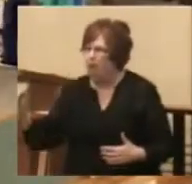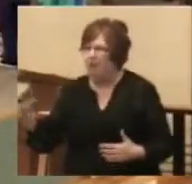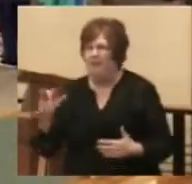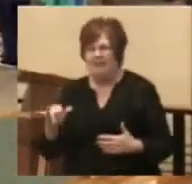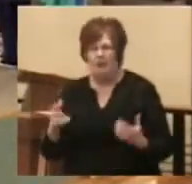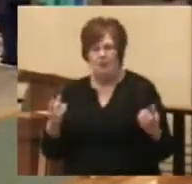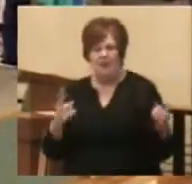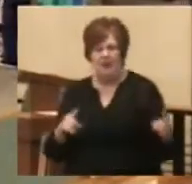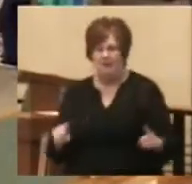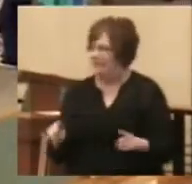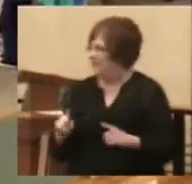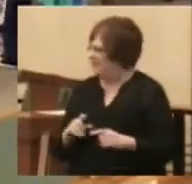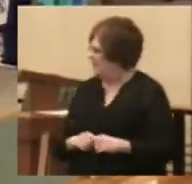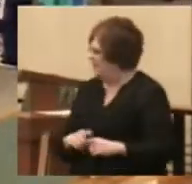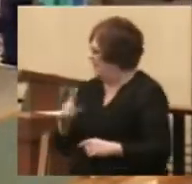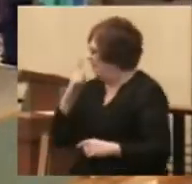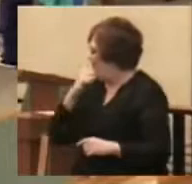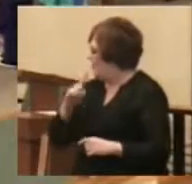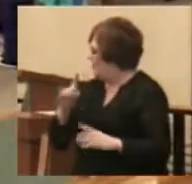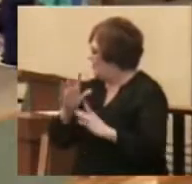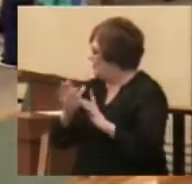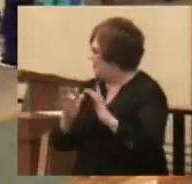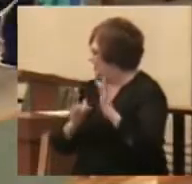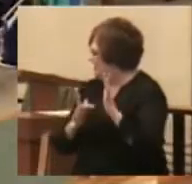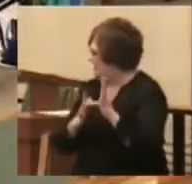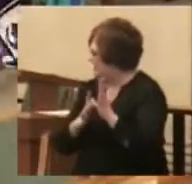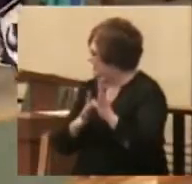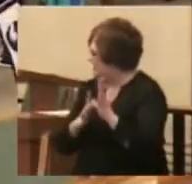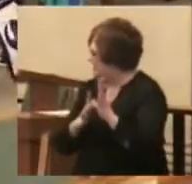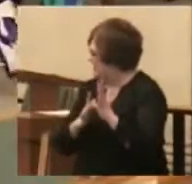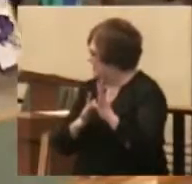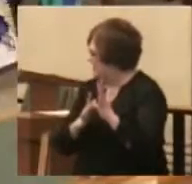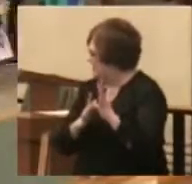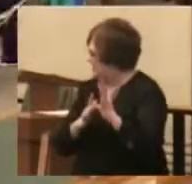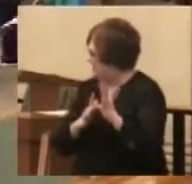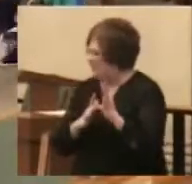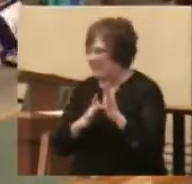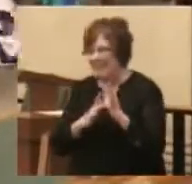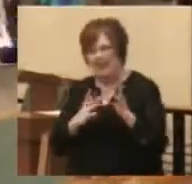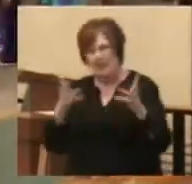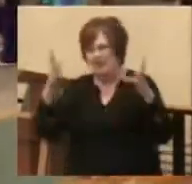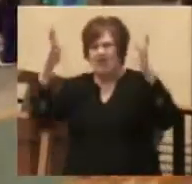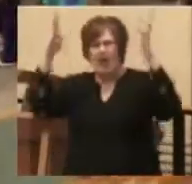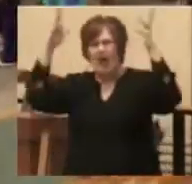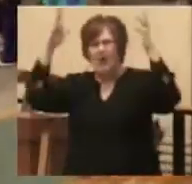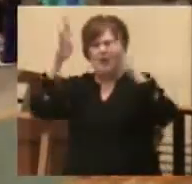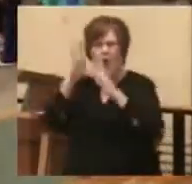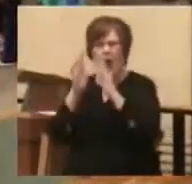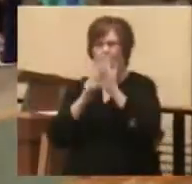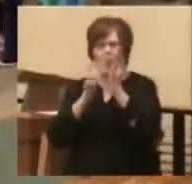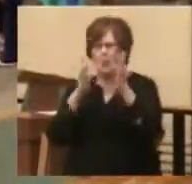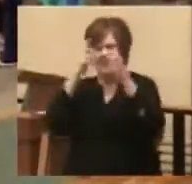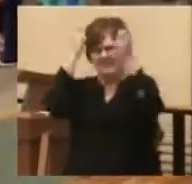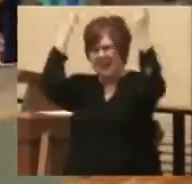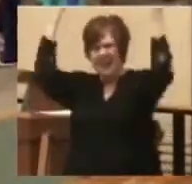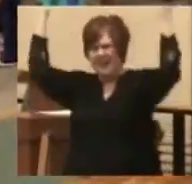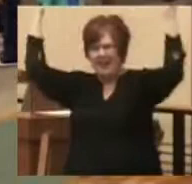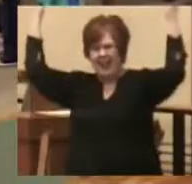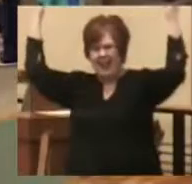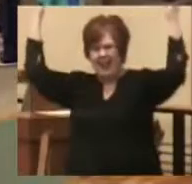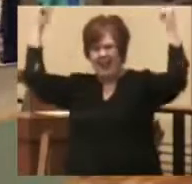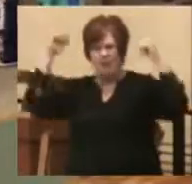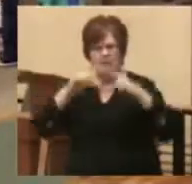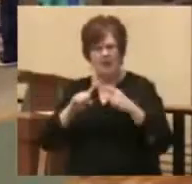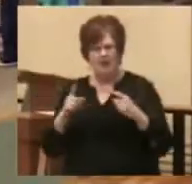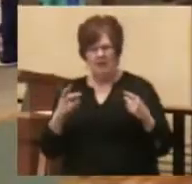what happens for Jesus. They are cheering him, Hosanna, but then